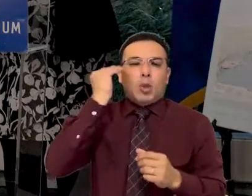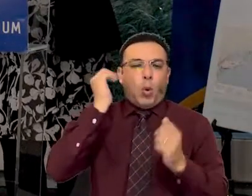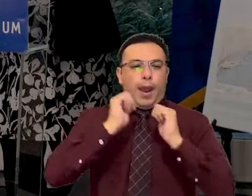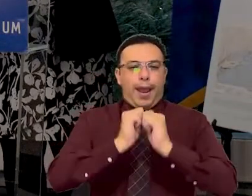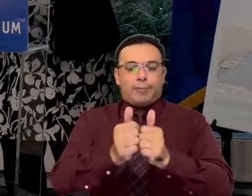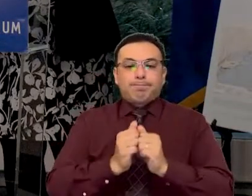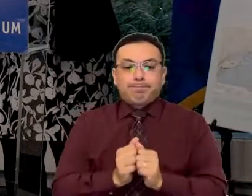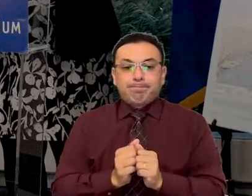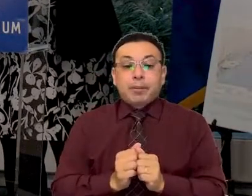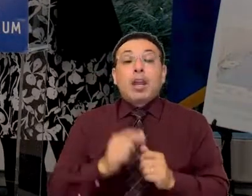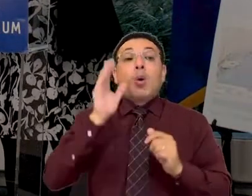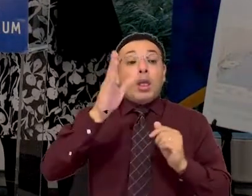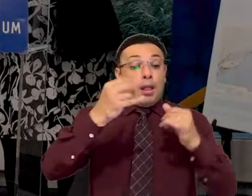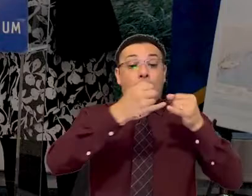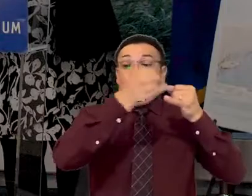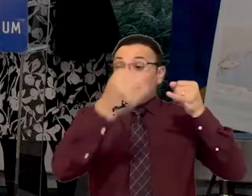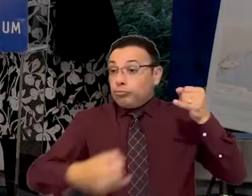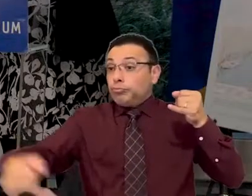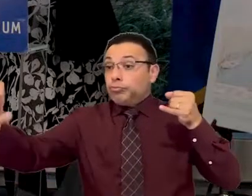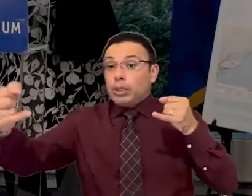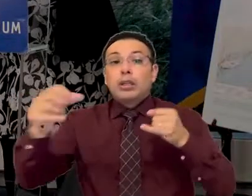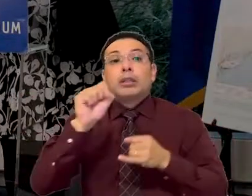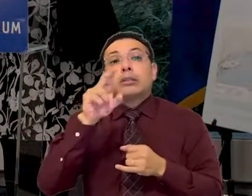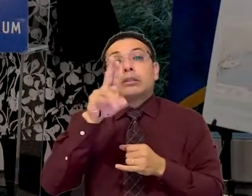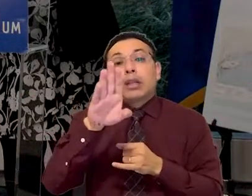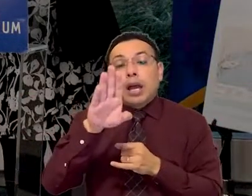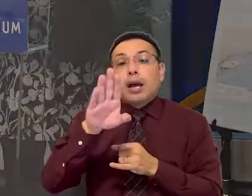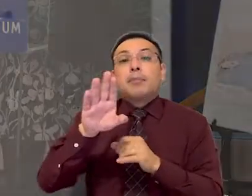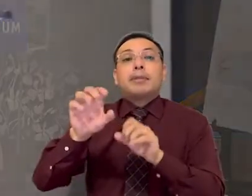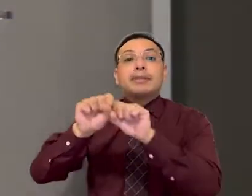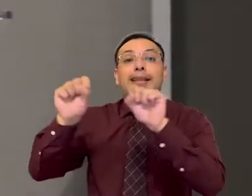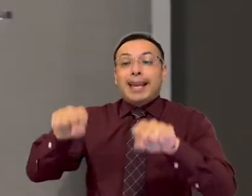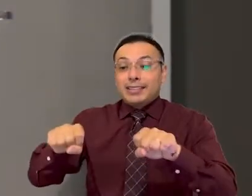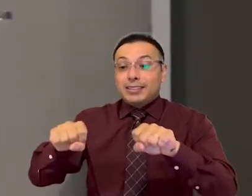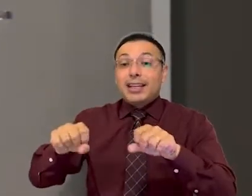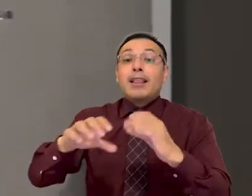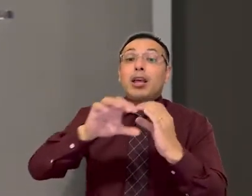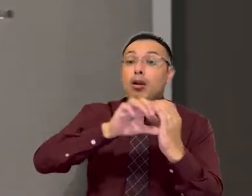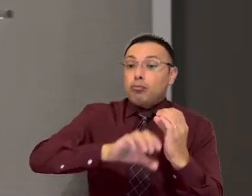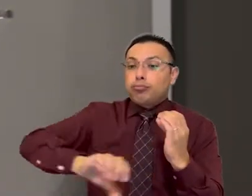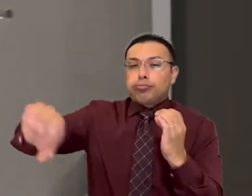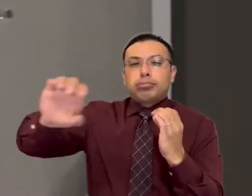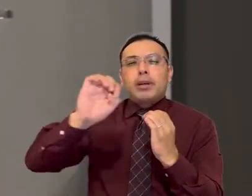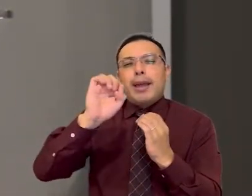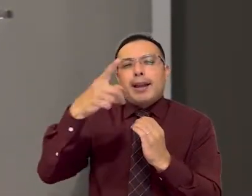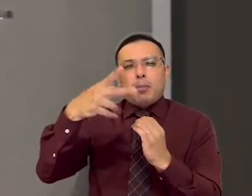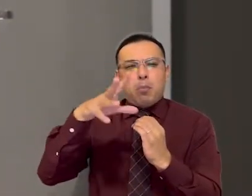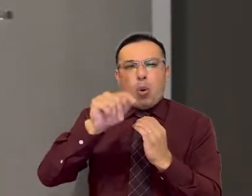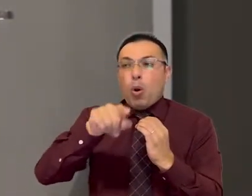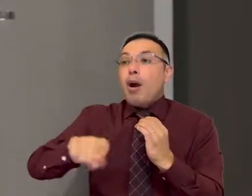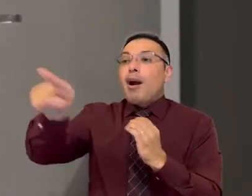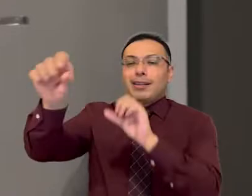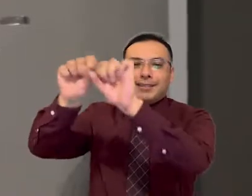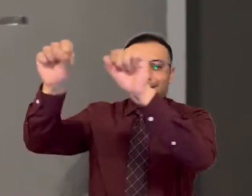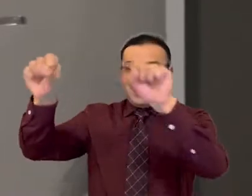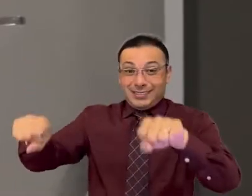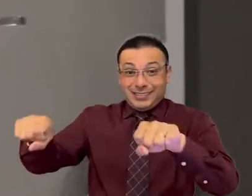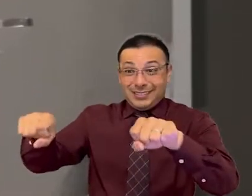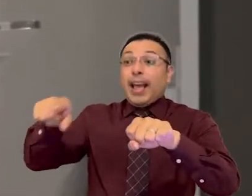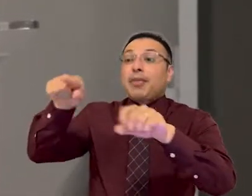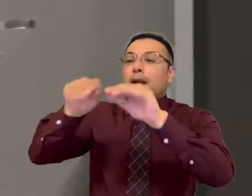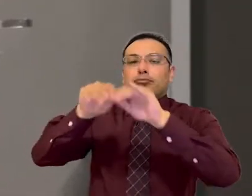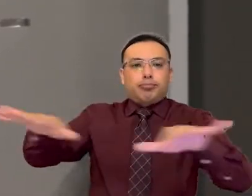that substation, then to an export cable to an onshore substation near the point of interconnection to the grid. Our point